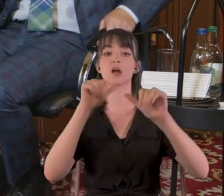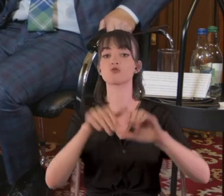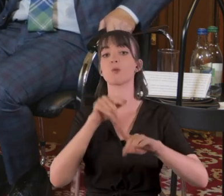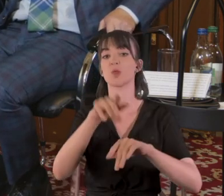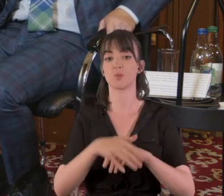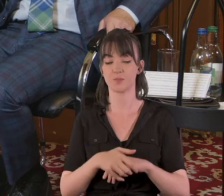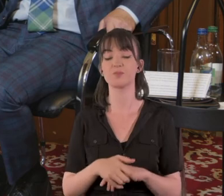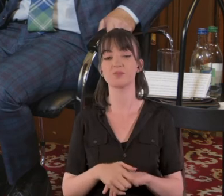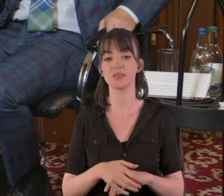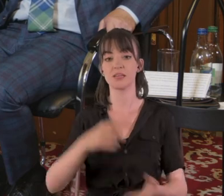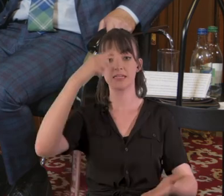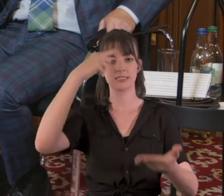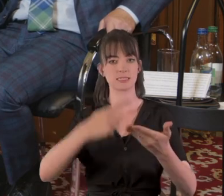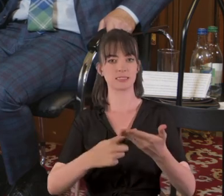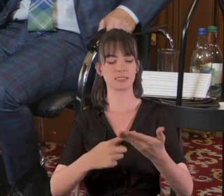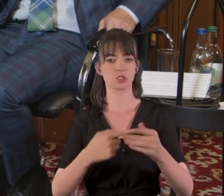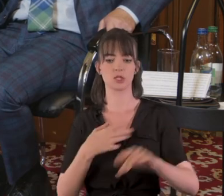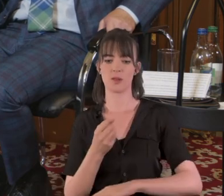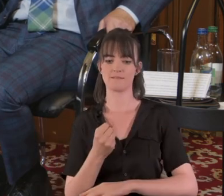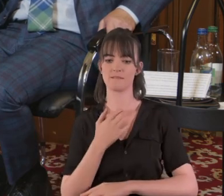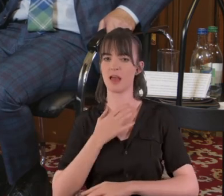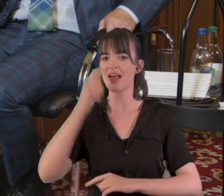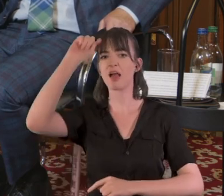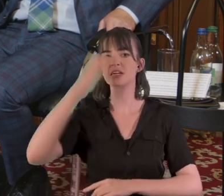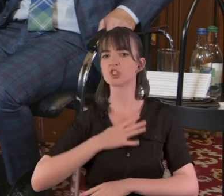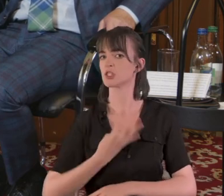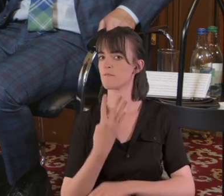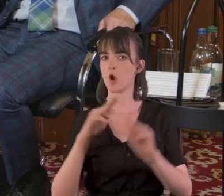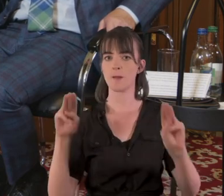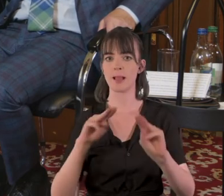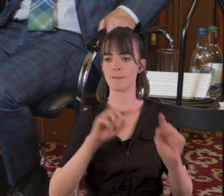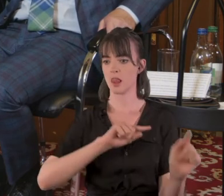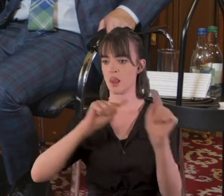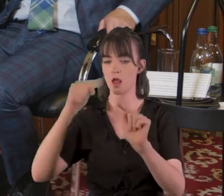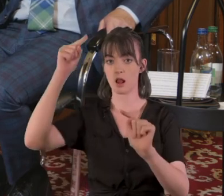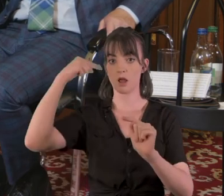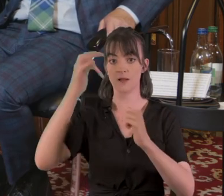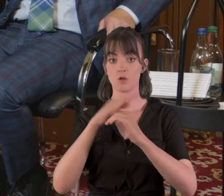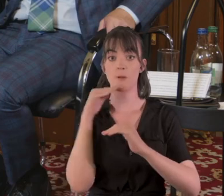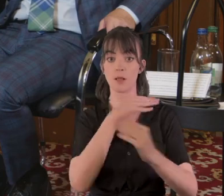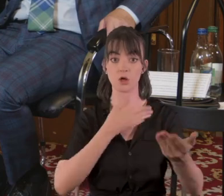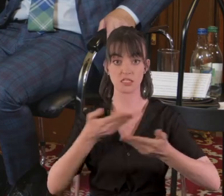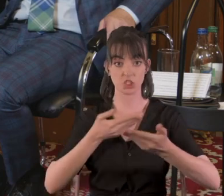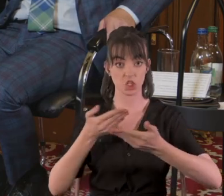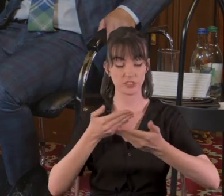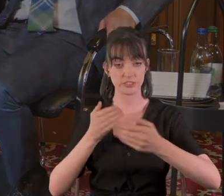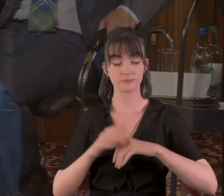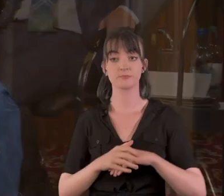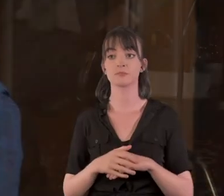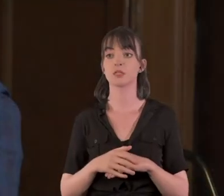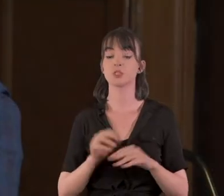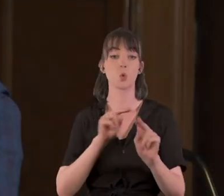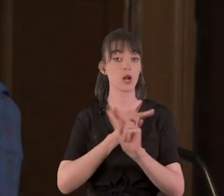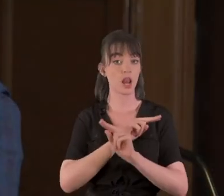decision that they're going to have, I think it's just four people in the room for many of the important discussions, so not the delegations and not